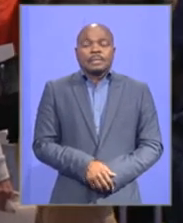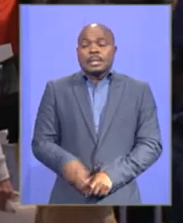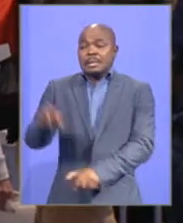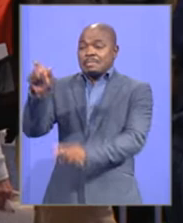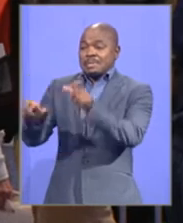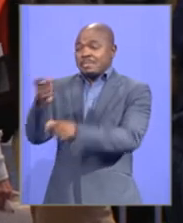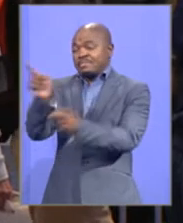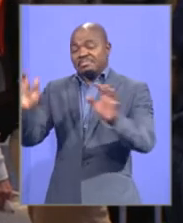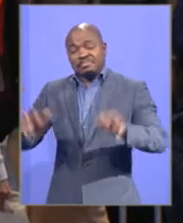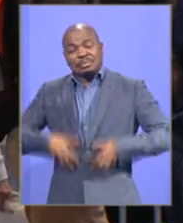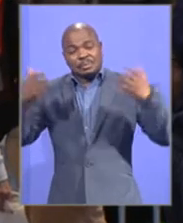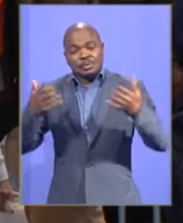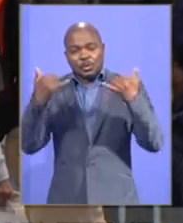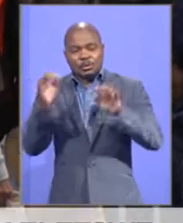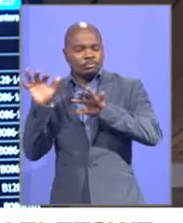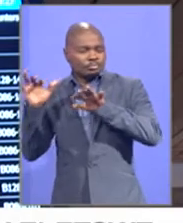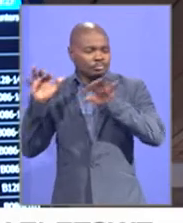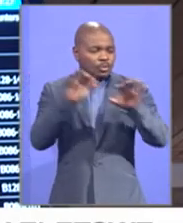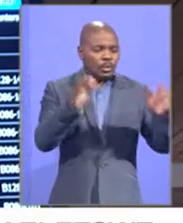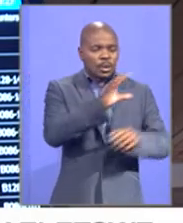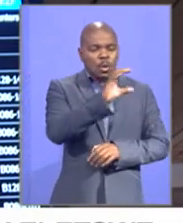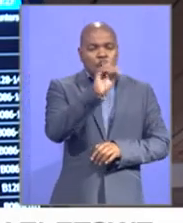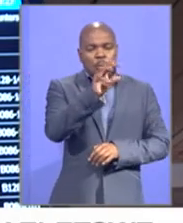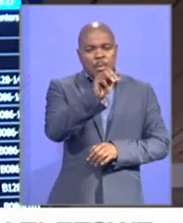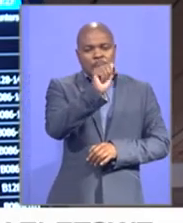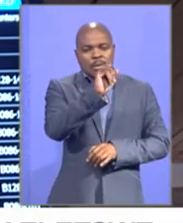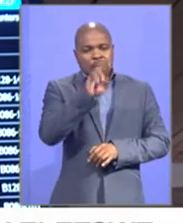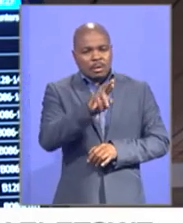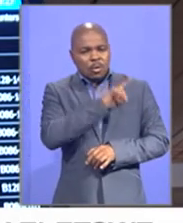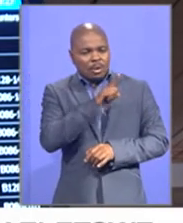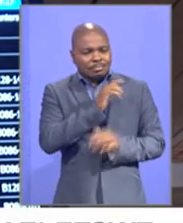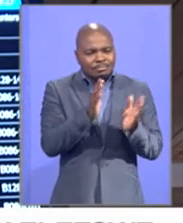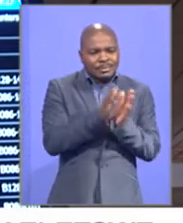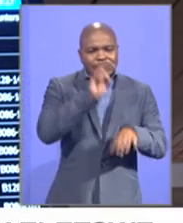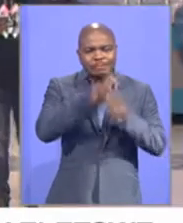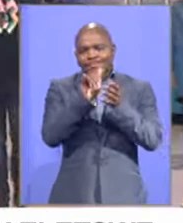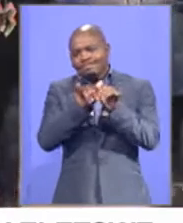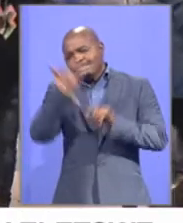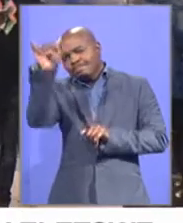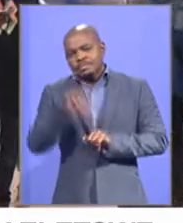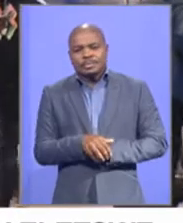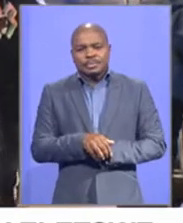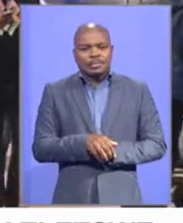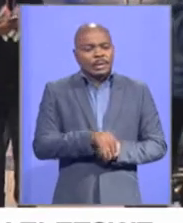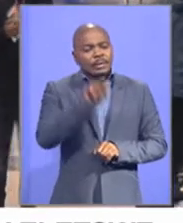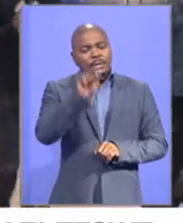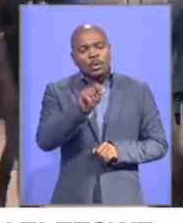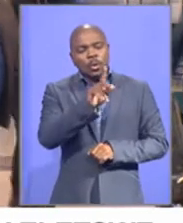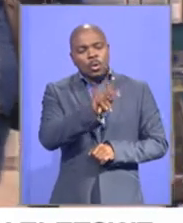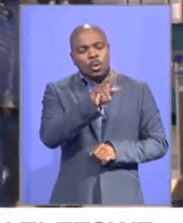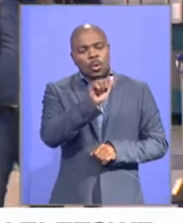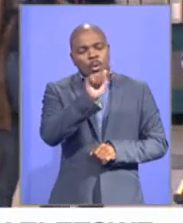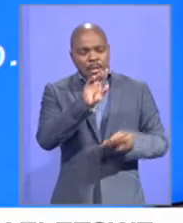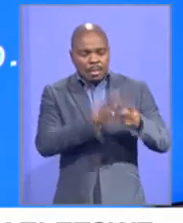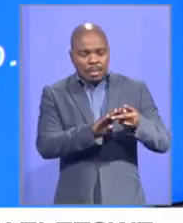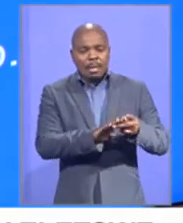Badirisi ba ba shakgetseng ba tlhotse ba thologetse kwa Com-Air go ya go lopa thuso ya go ya kwa mafelong a bone. Ditlamo tsa diphofo tsa Kulula le